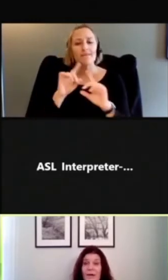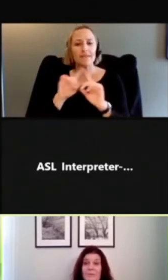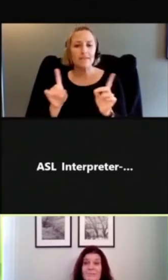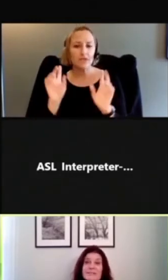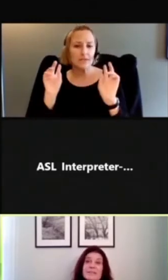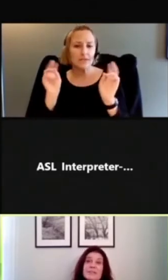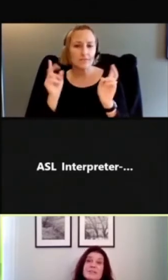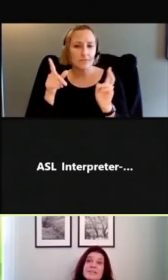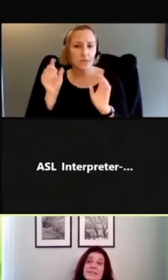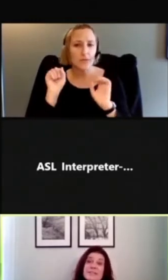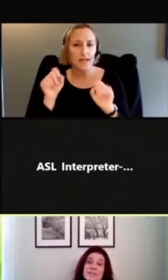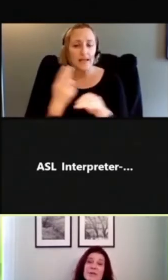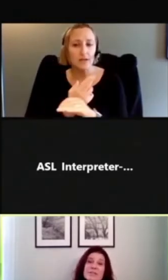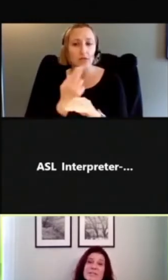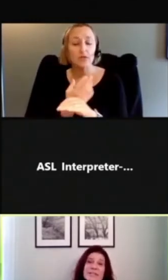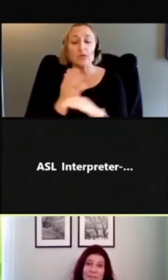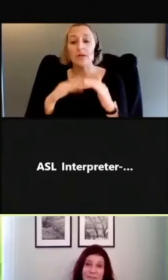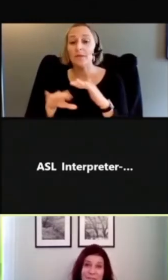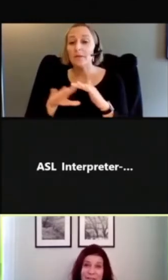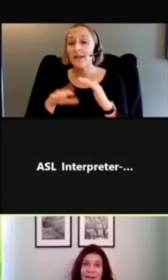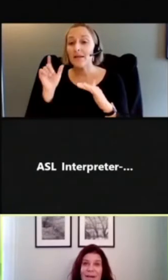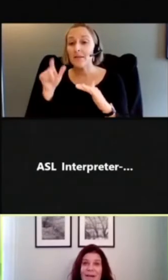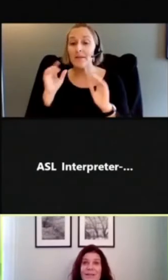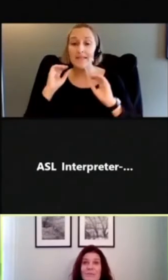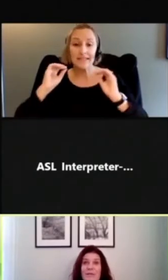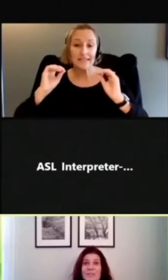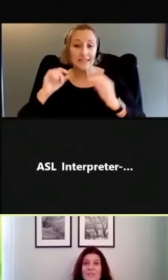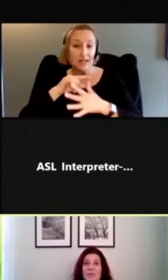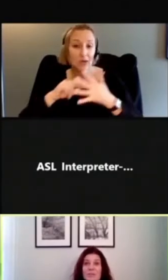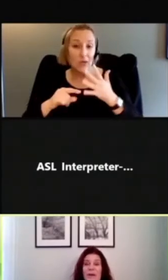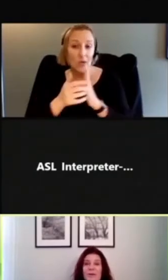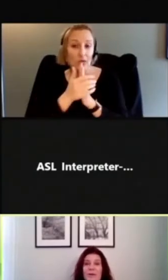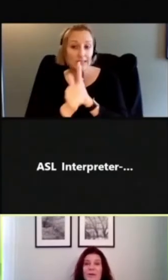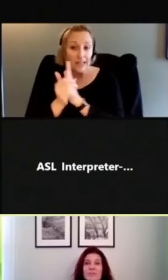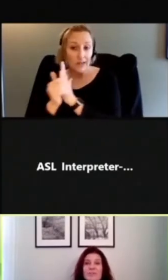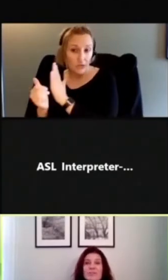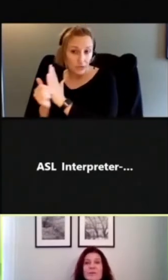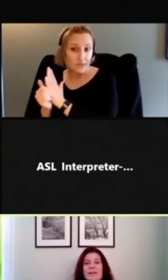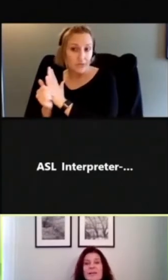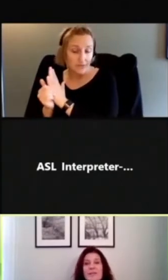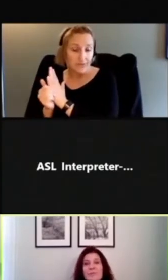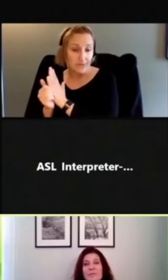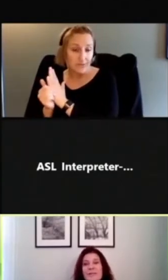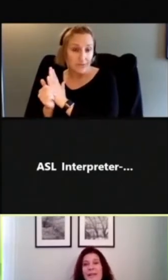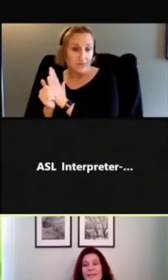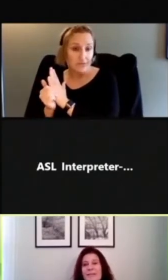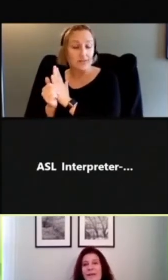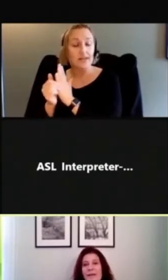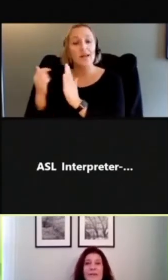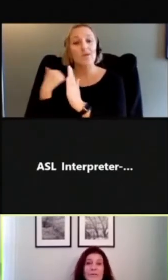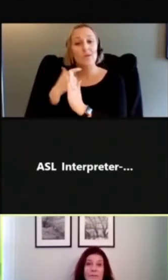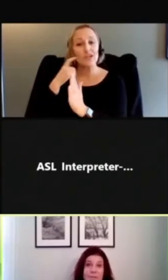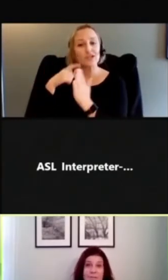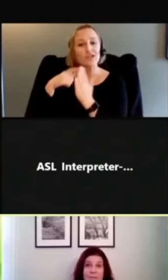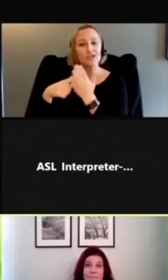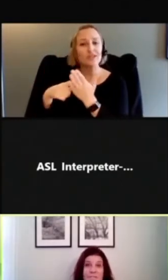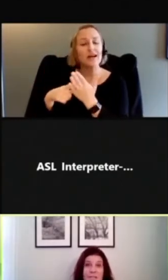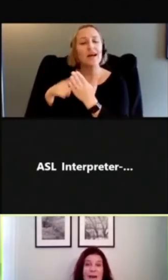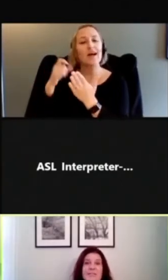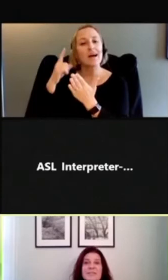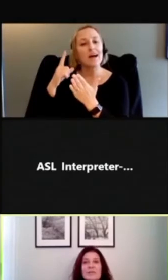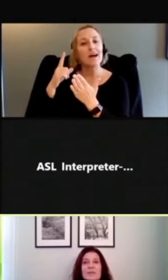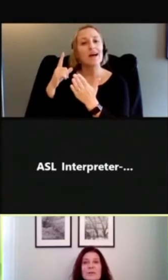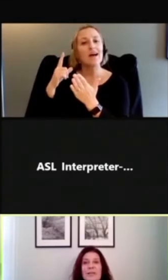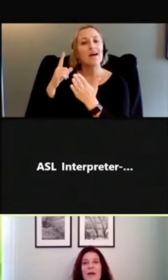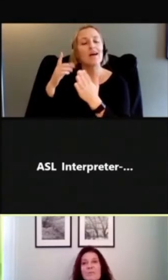use, but basically you're teaching those skills that we just talked about, but you're doing it through the lens of health literacy.